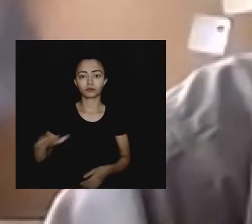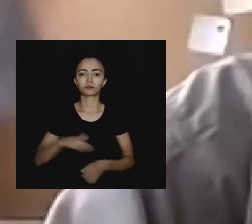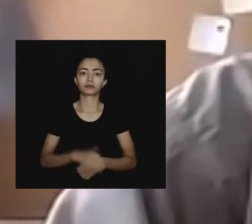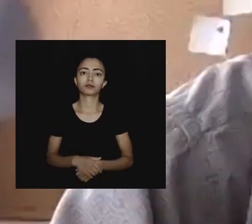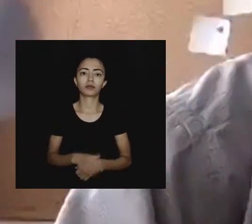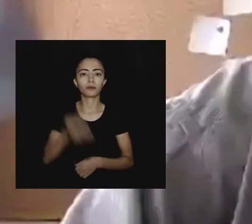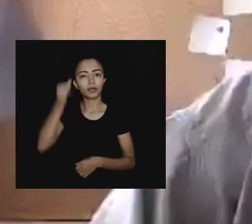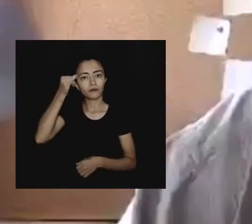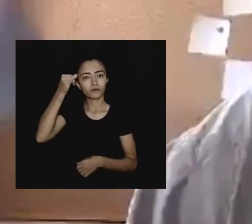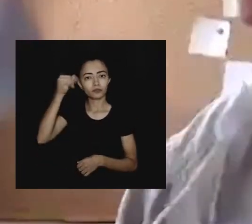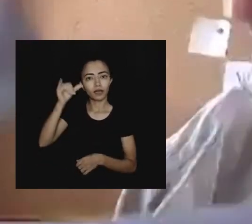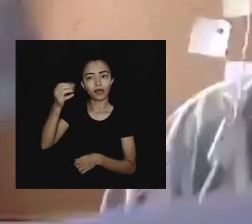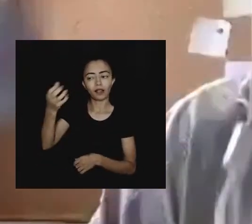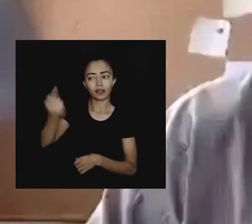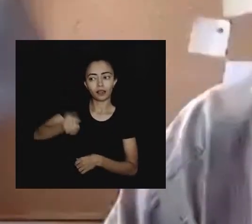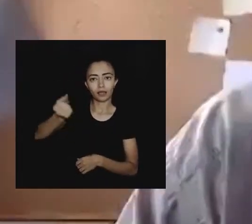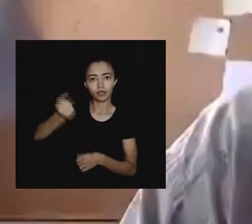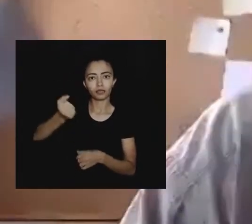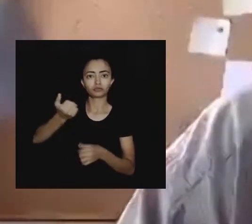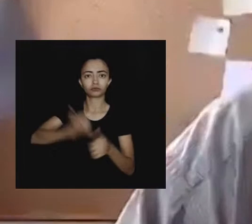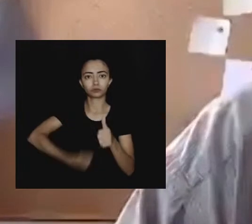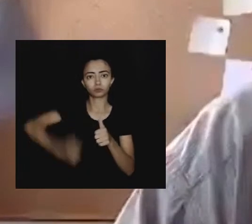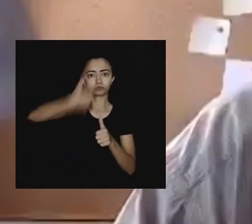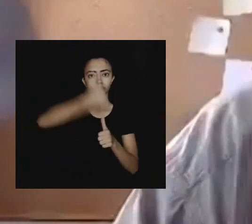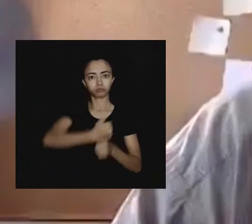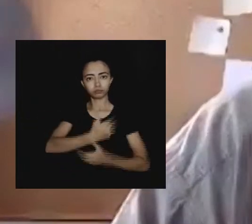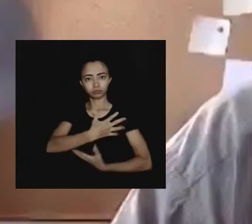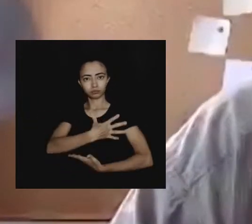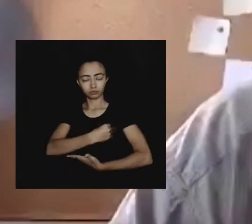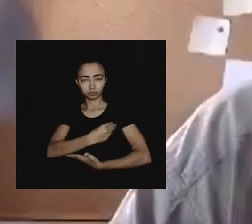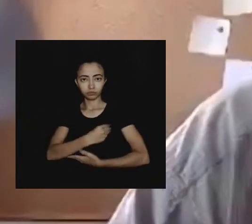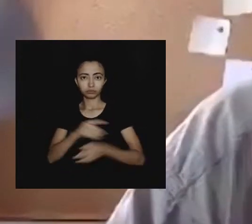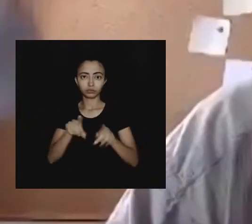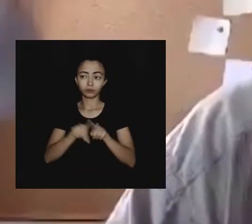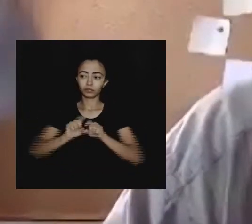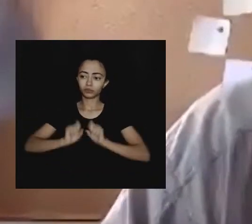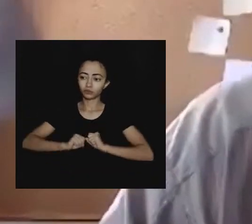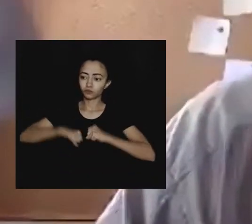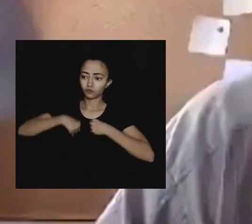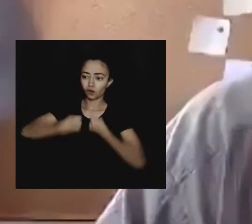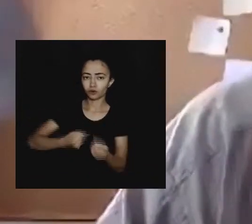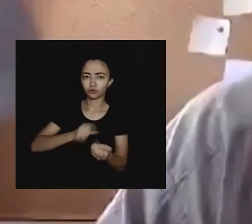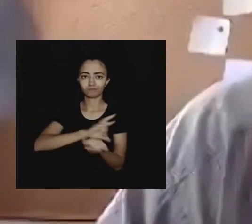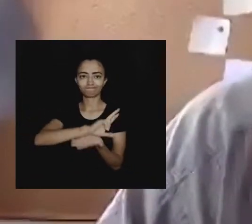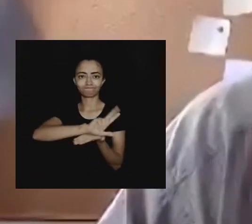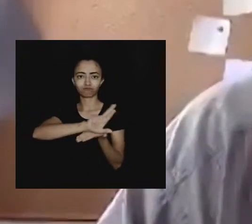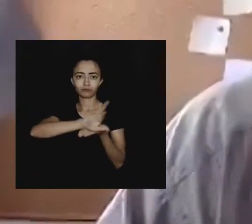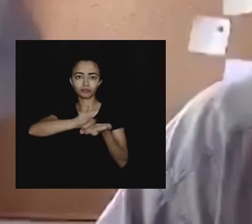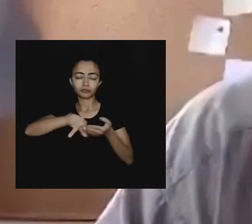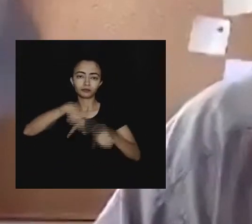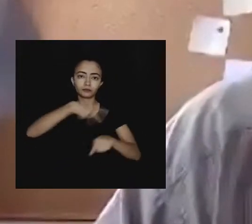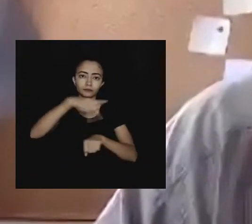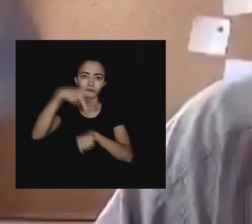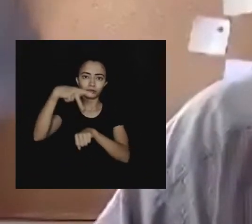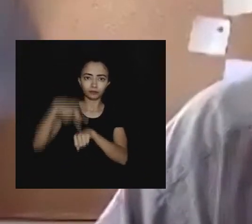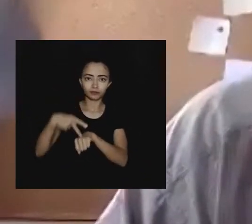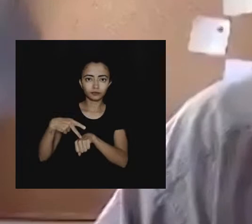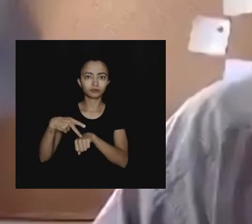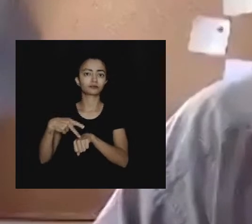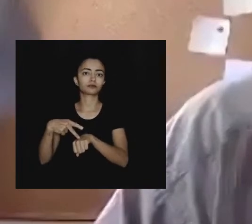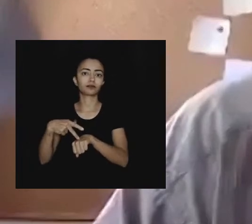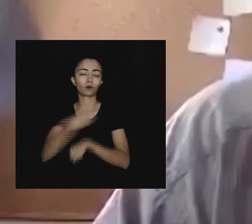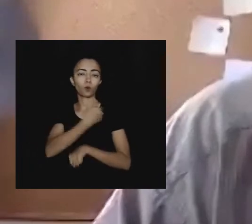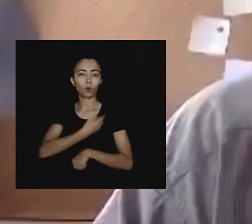children, working on the improper substitutes for breast milk. With this